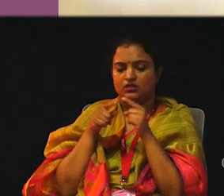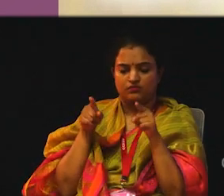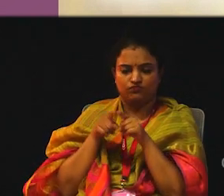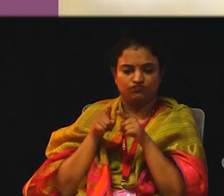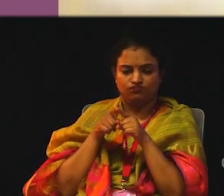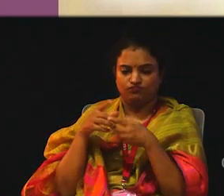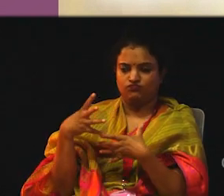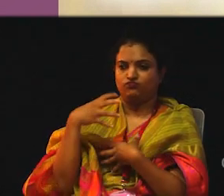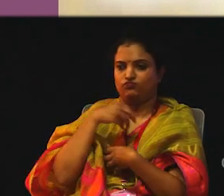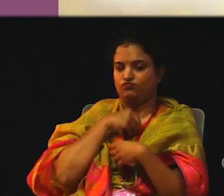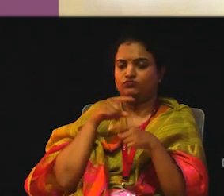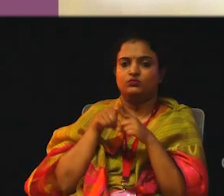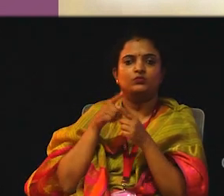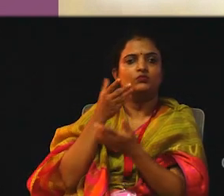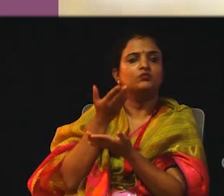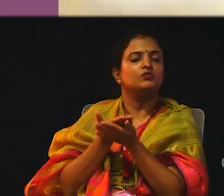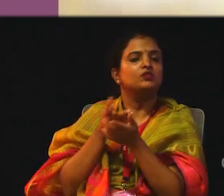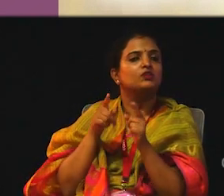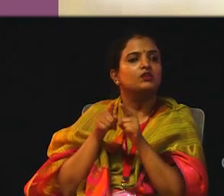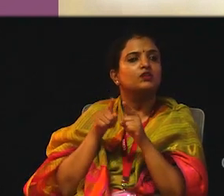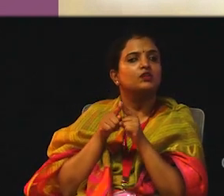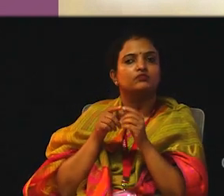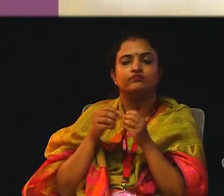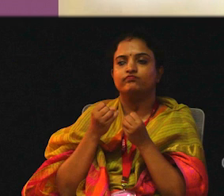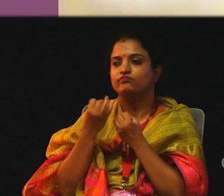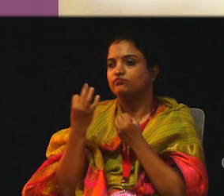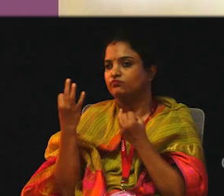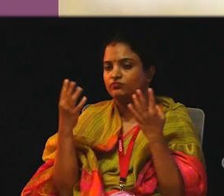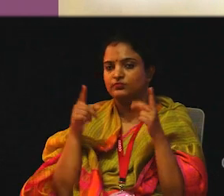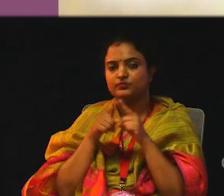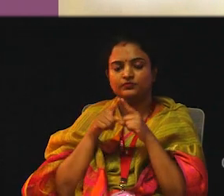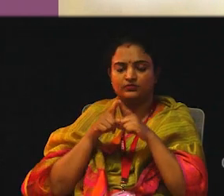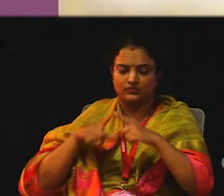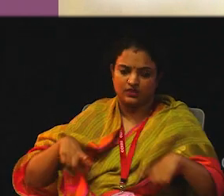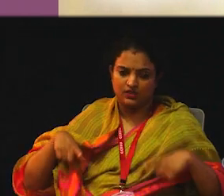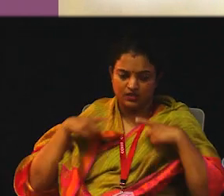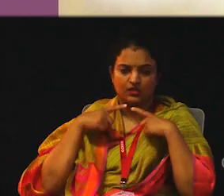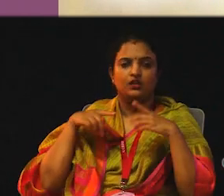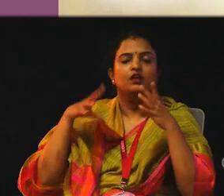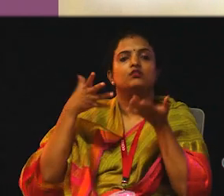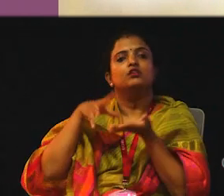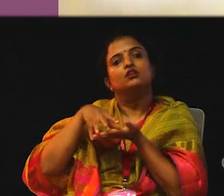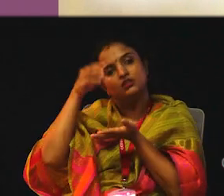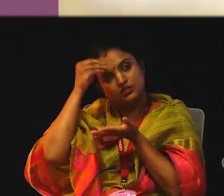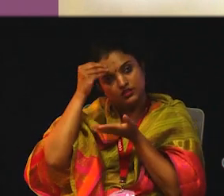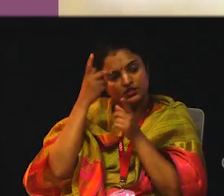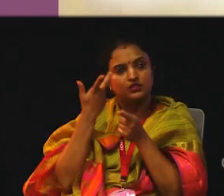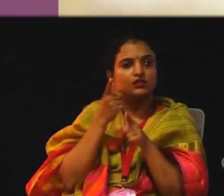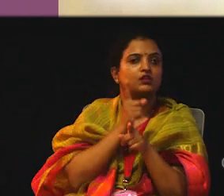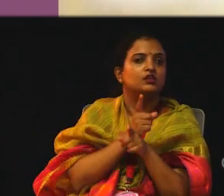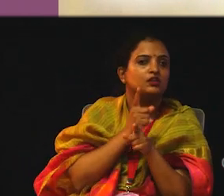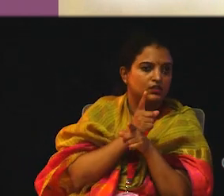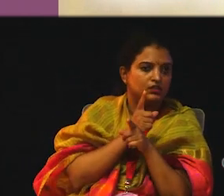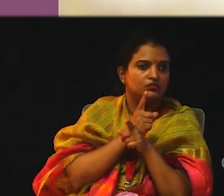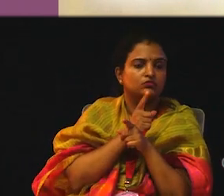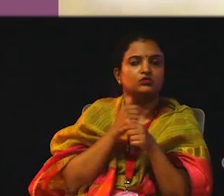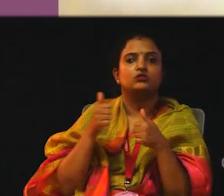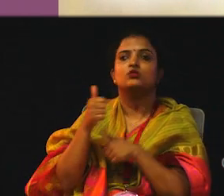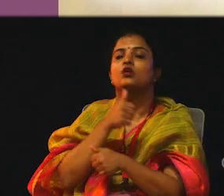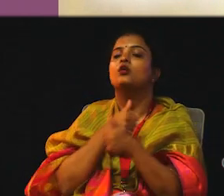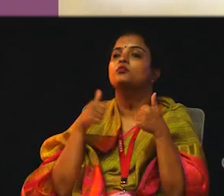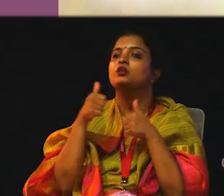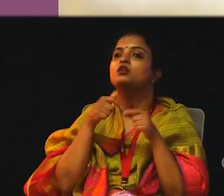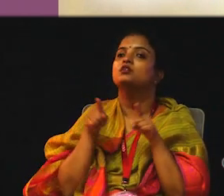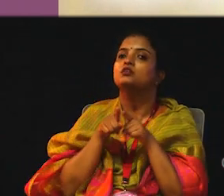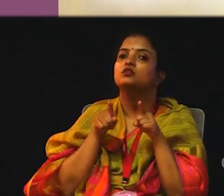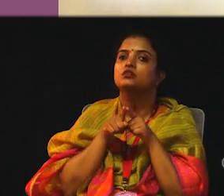skills or apply them and generalize them to other areas of life and learning, and the teacher builds competence so